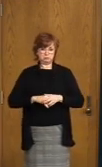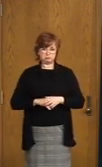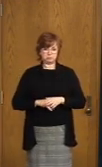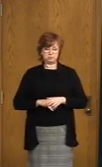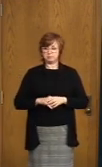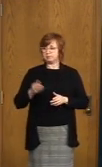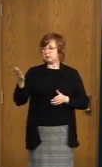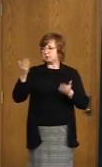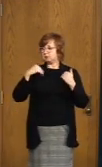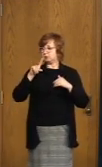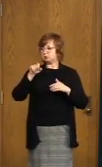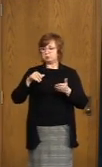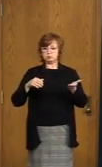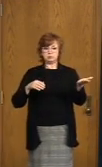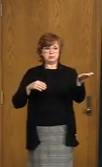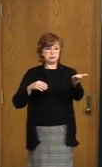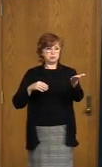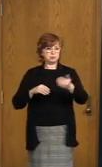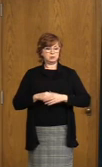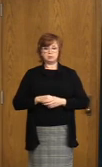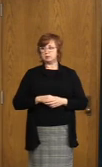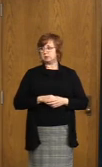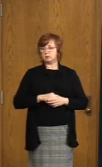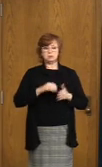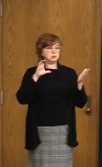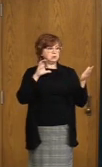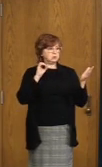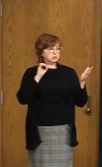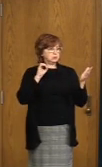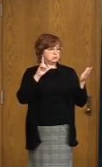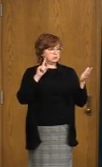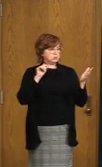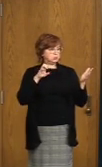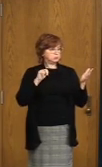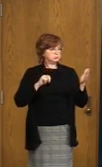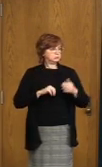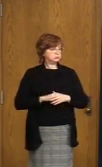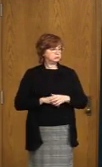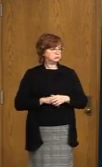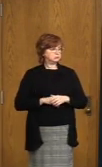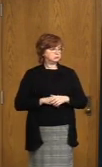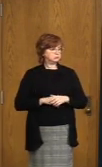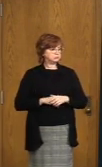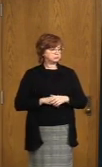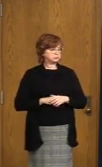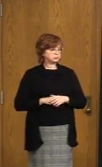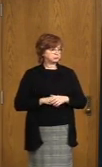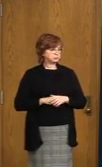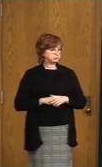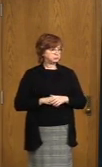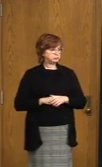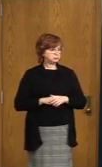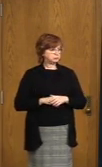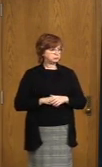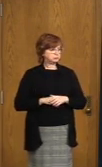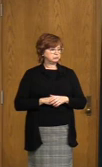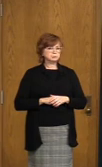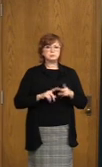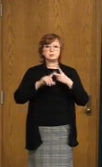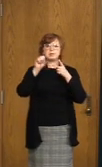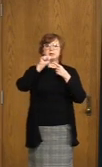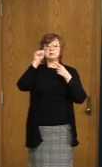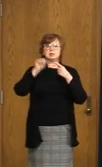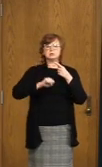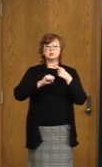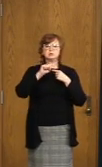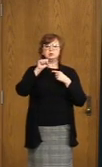We'll take our next question in the room. Colton? With the outbreak at extended care in Saskatoon,